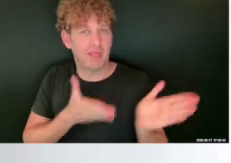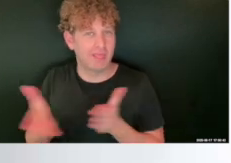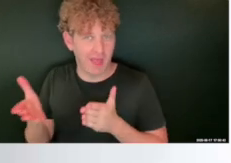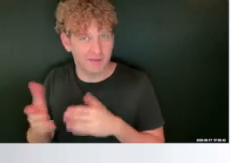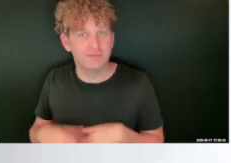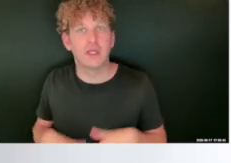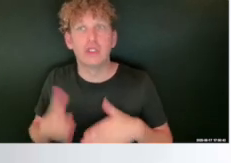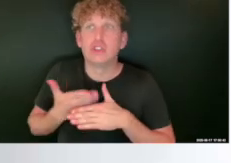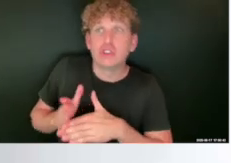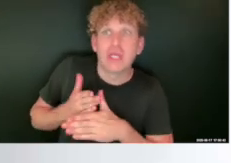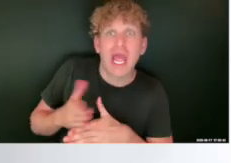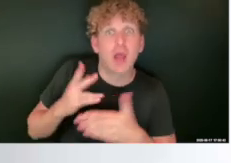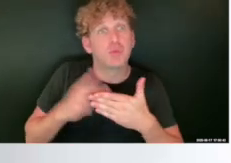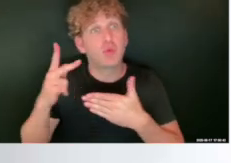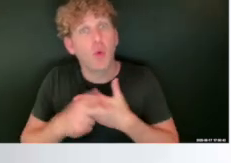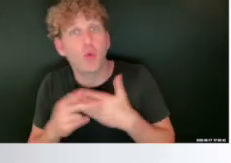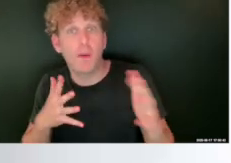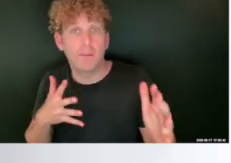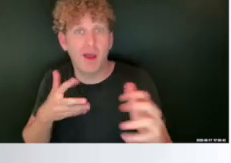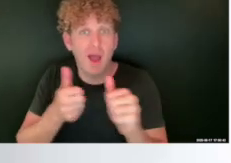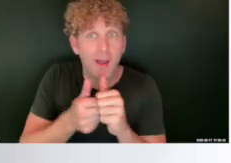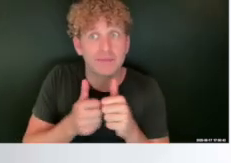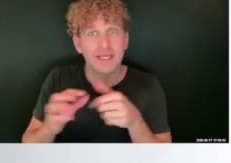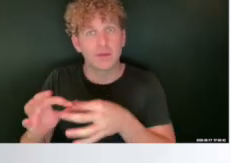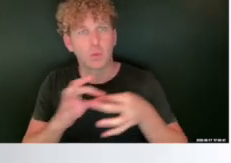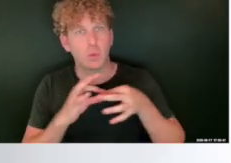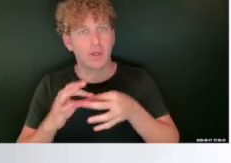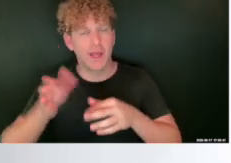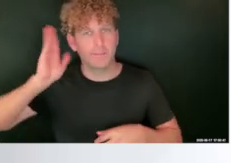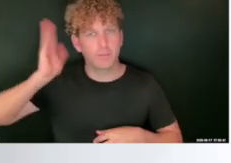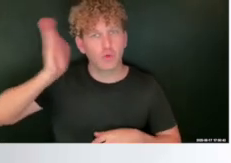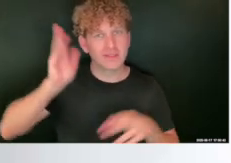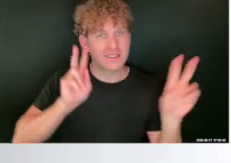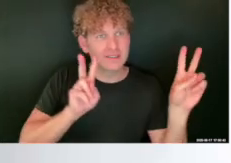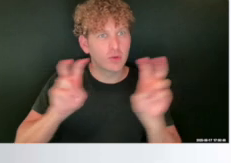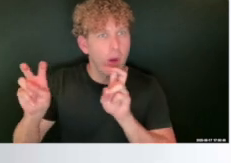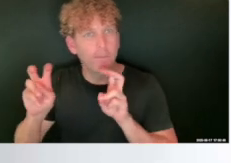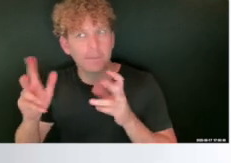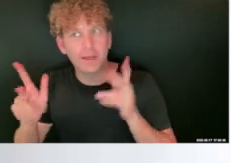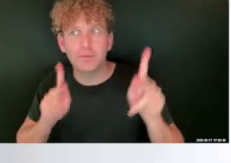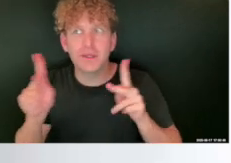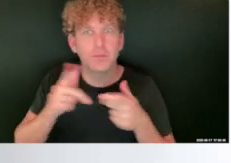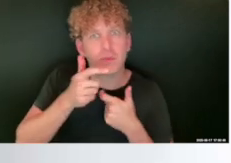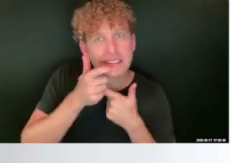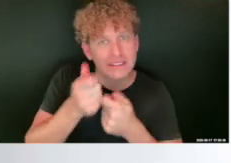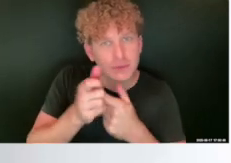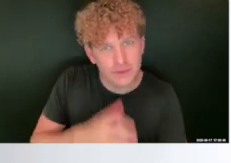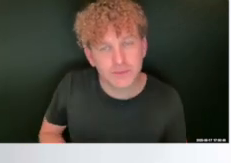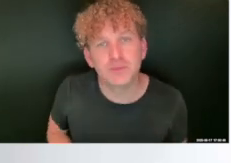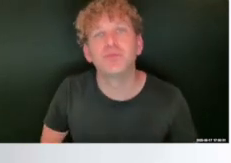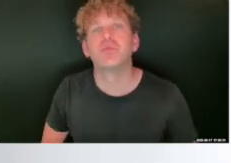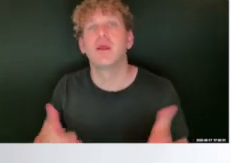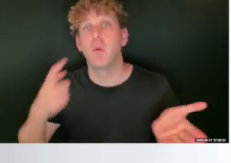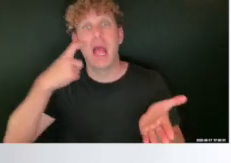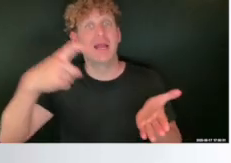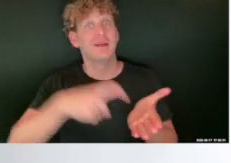community members and people not associated with an organization or a company to engage with us.